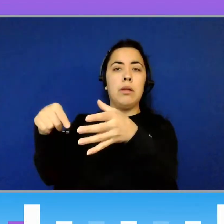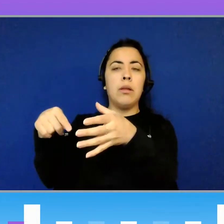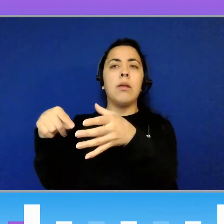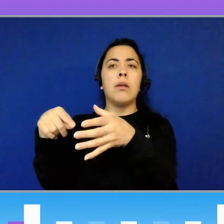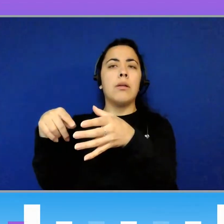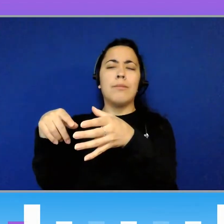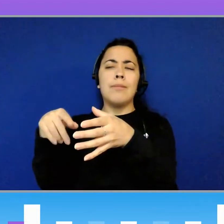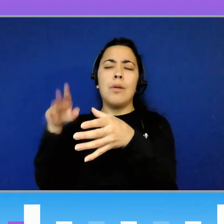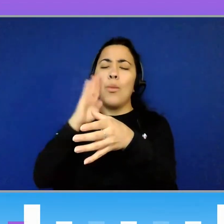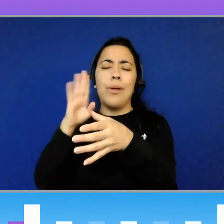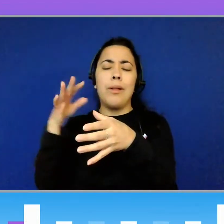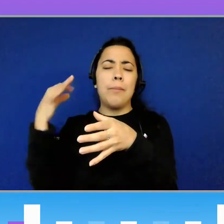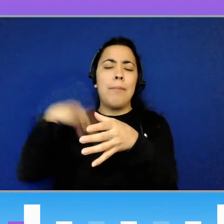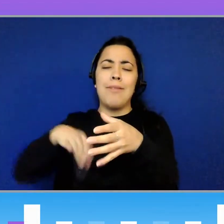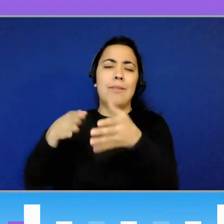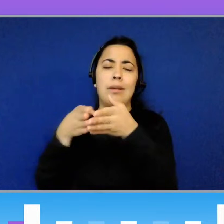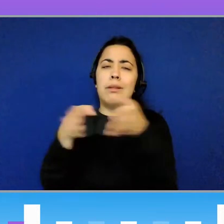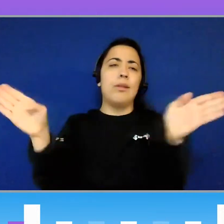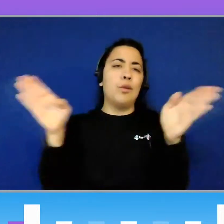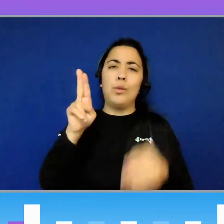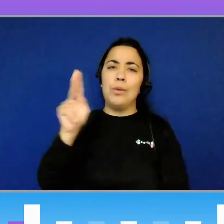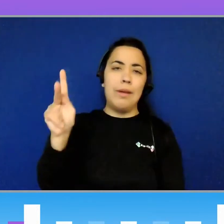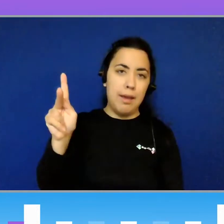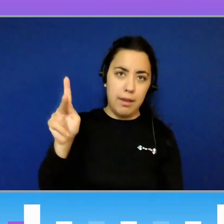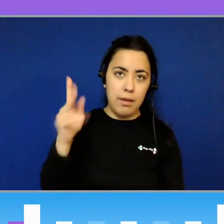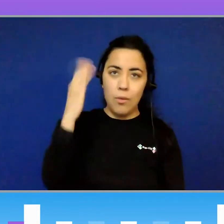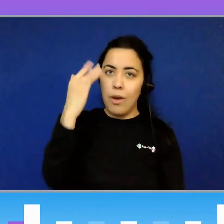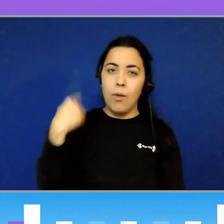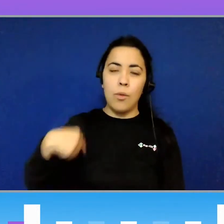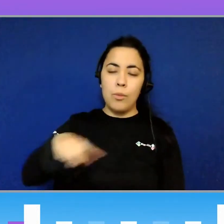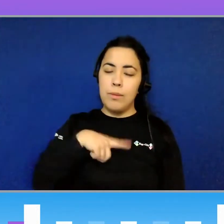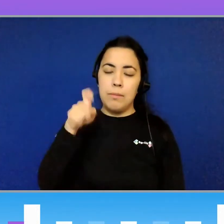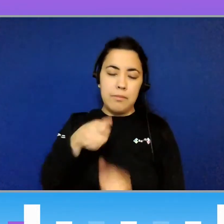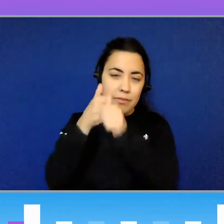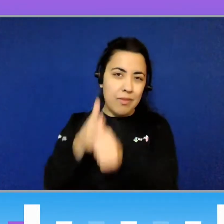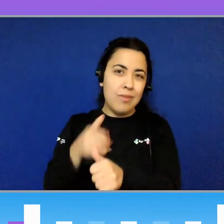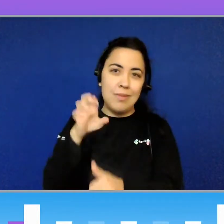will need to comply with the EAA, these companies will